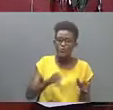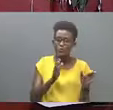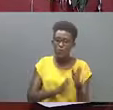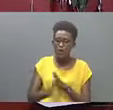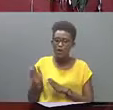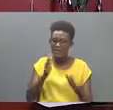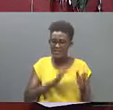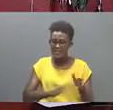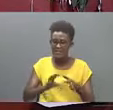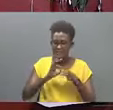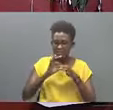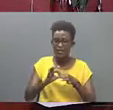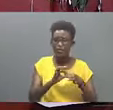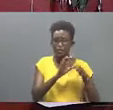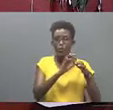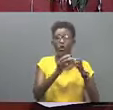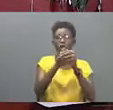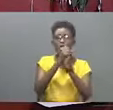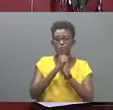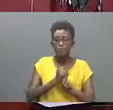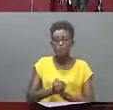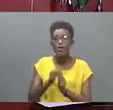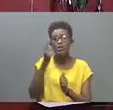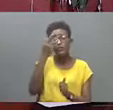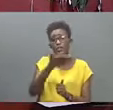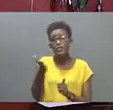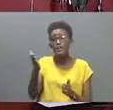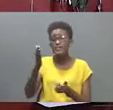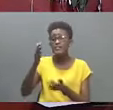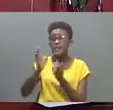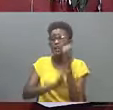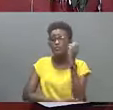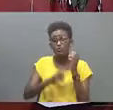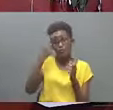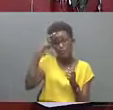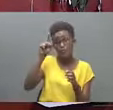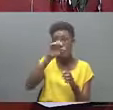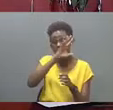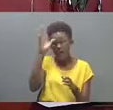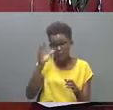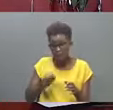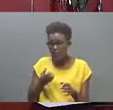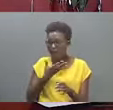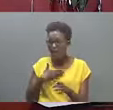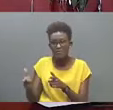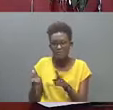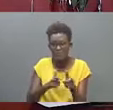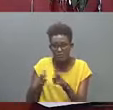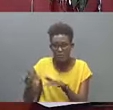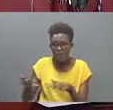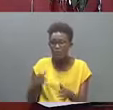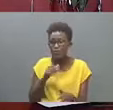pray for those parts of Africa that are ravaged by wars and battles that are not